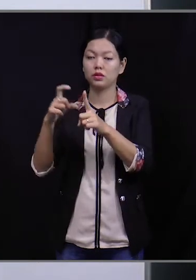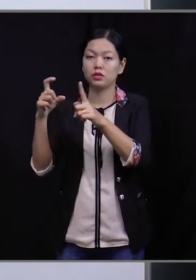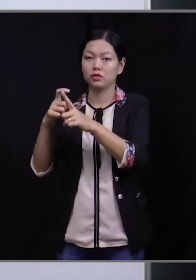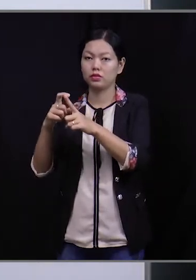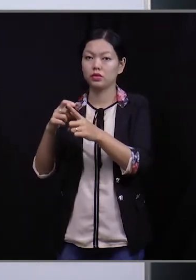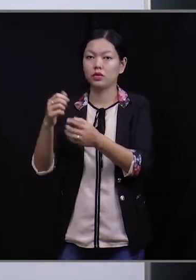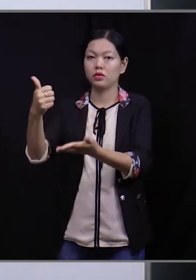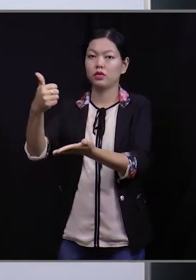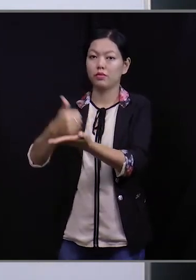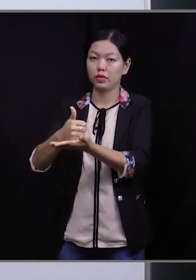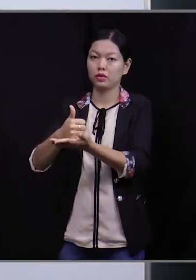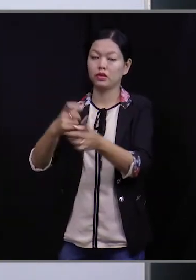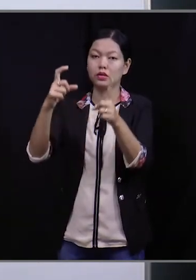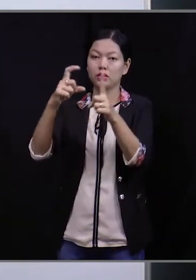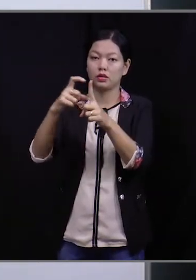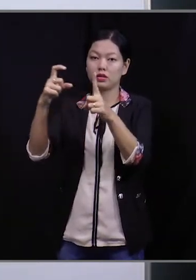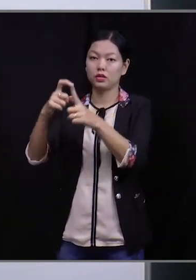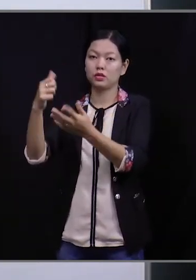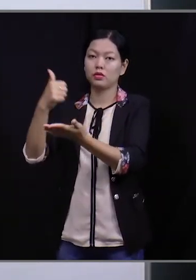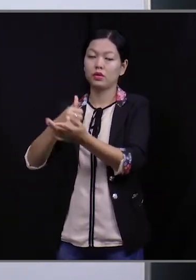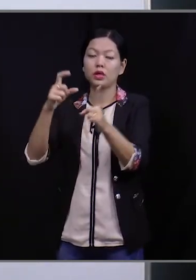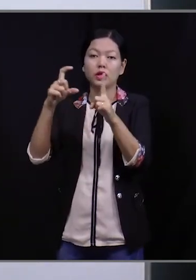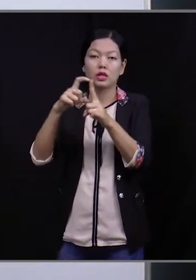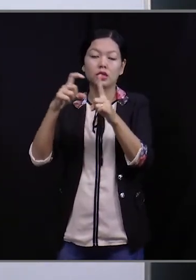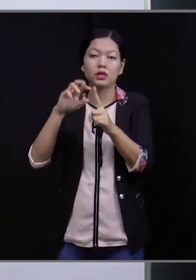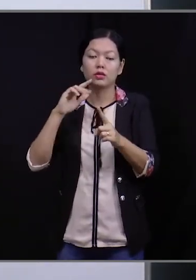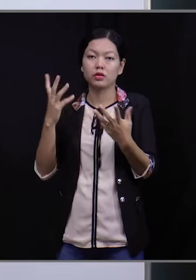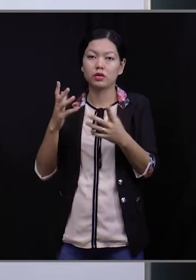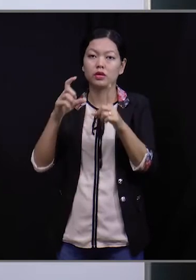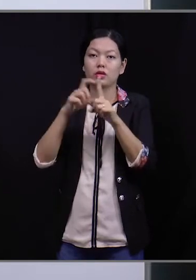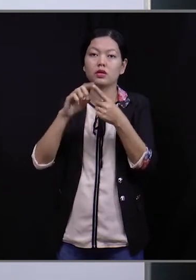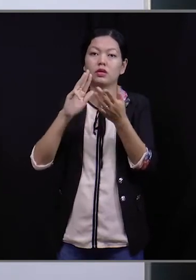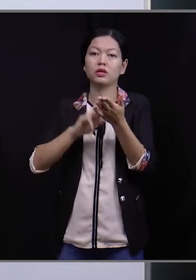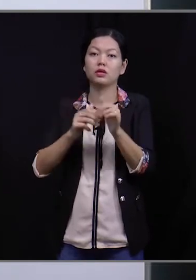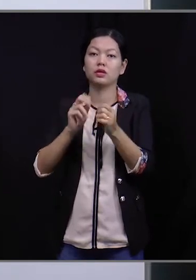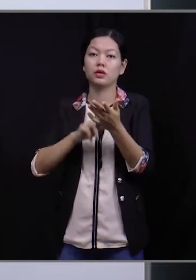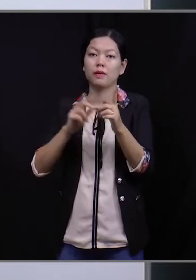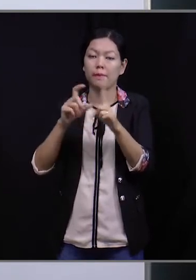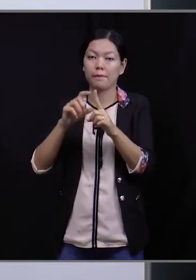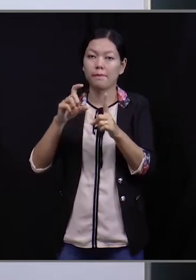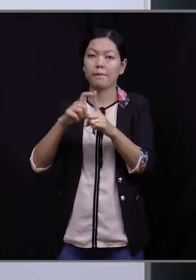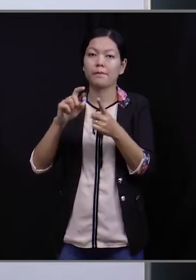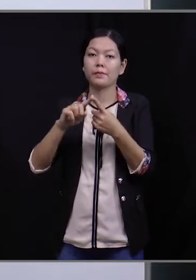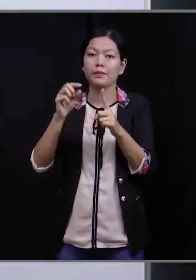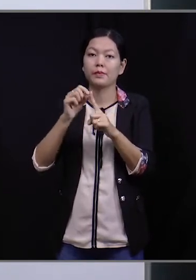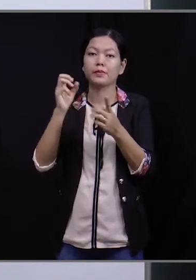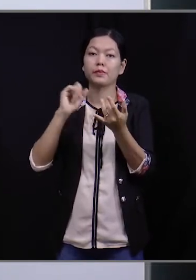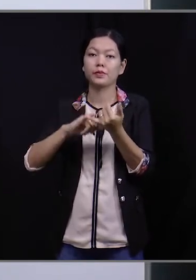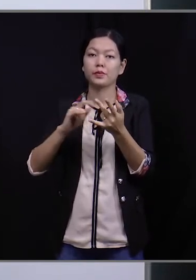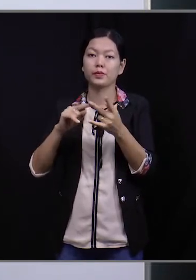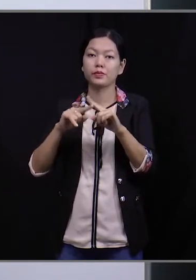banks. Are you all able to follow or not? Over here, it says money supply, it equals